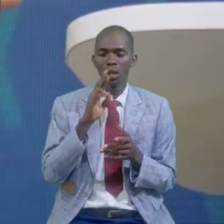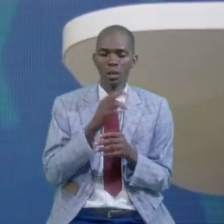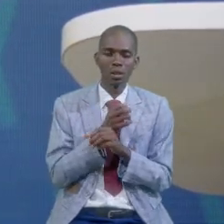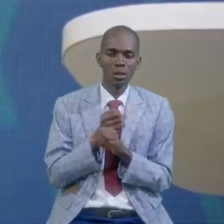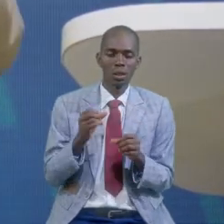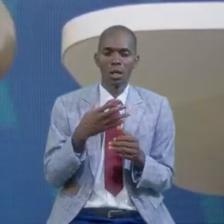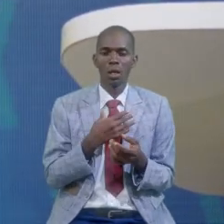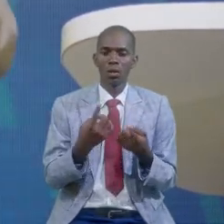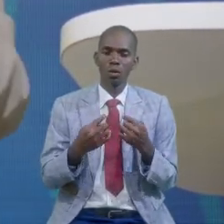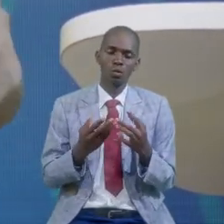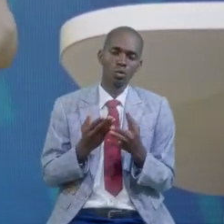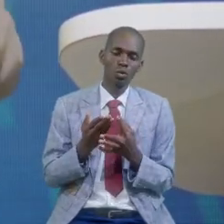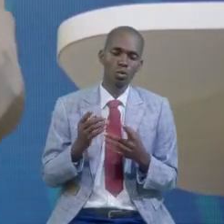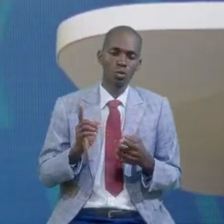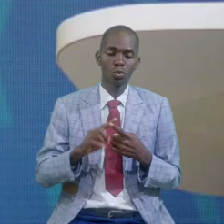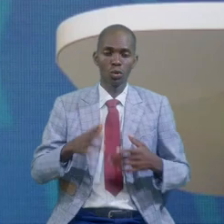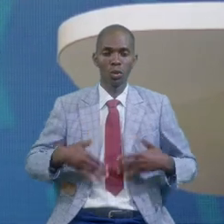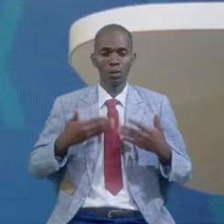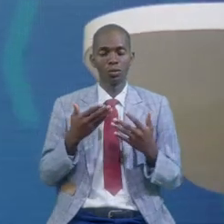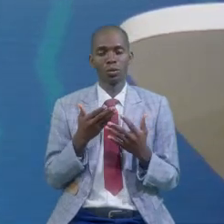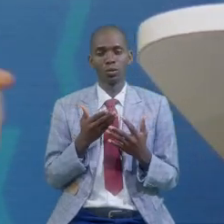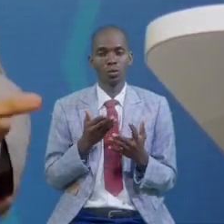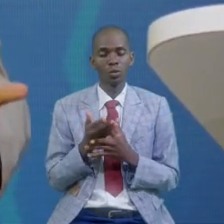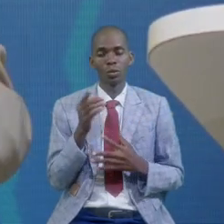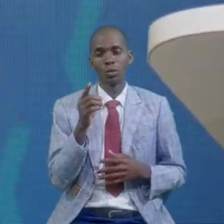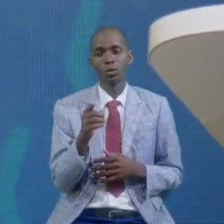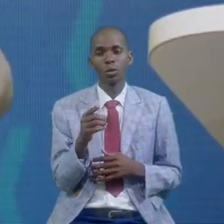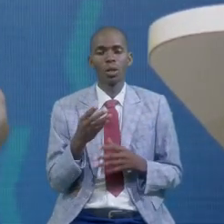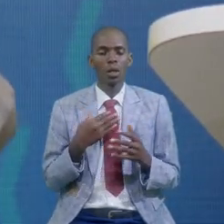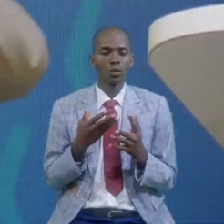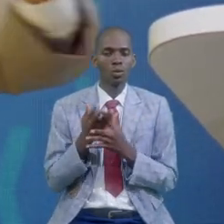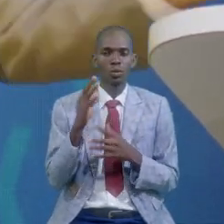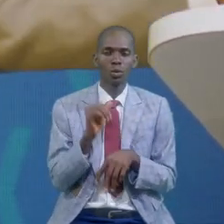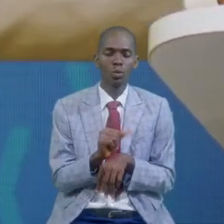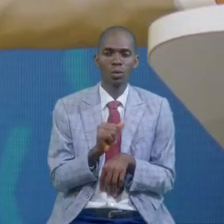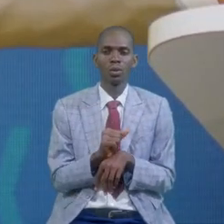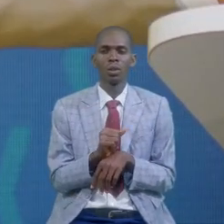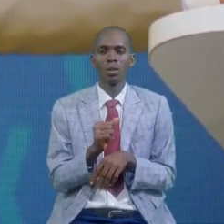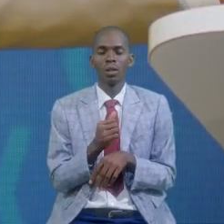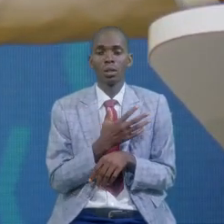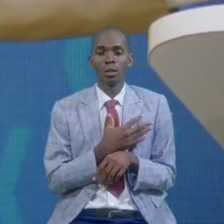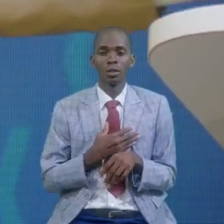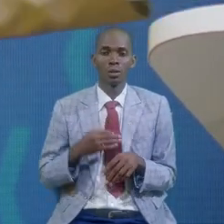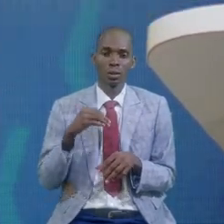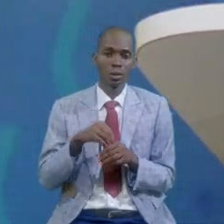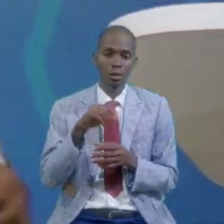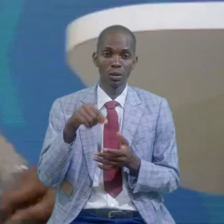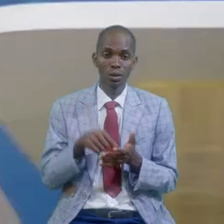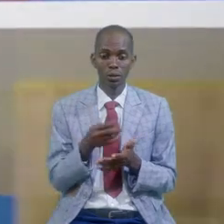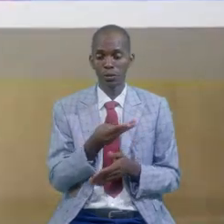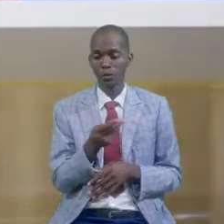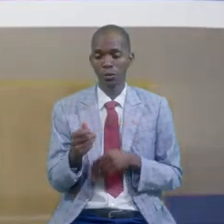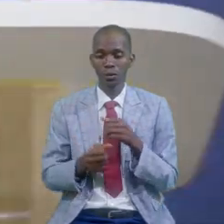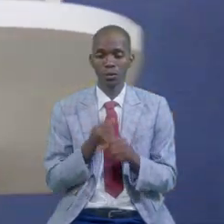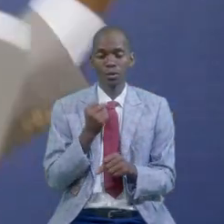the ministry God has raised up through you, the profession, the work through you. In these few years, what the Lord